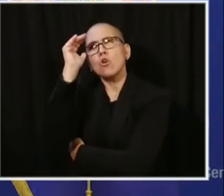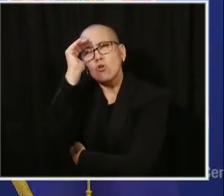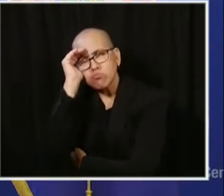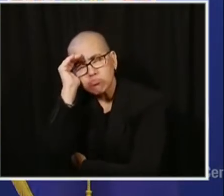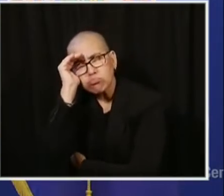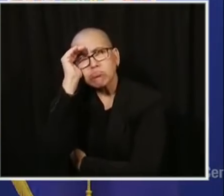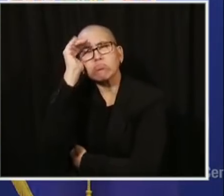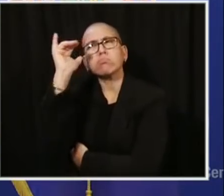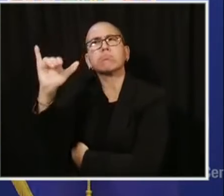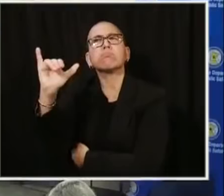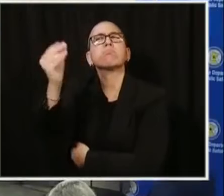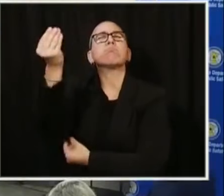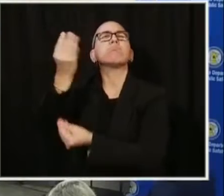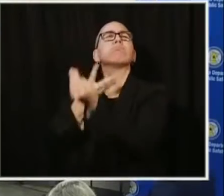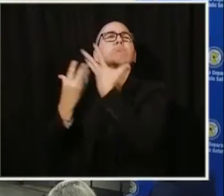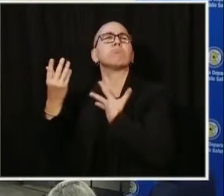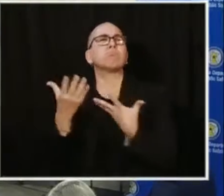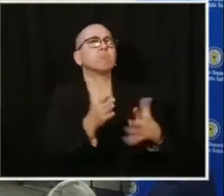decisions. With that, Steve Grove.